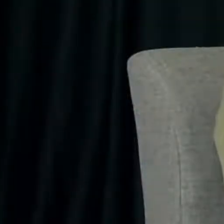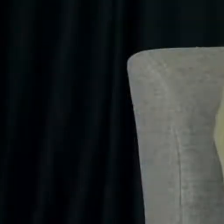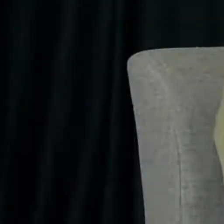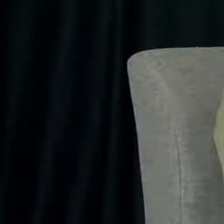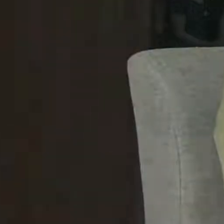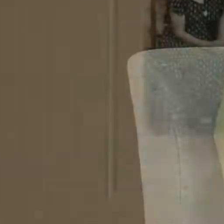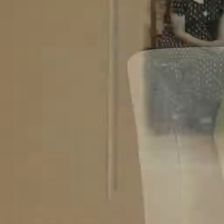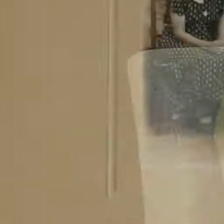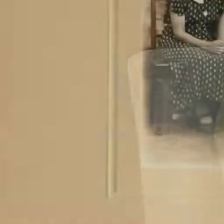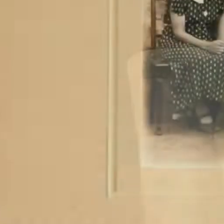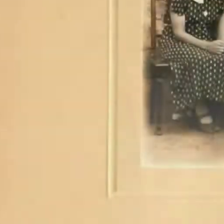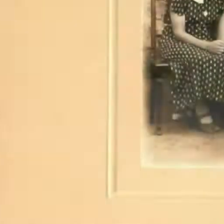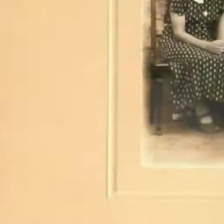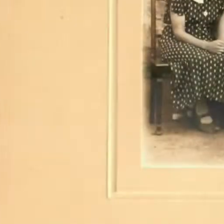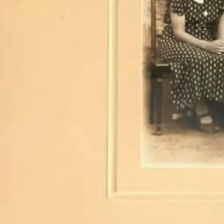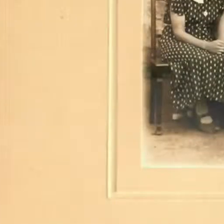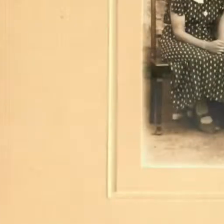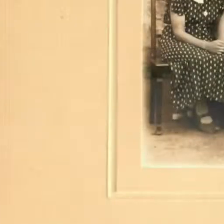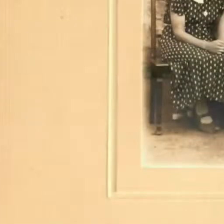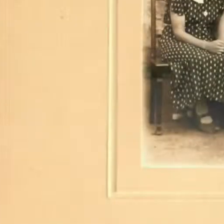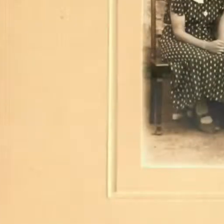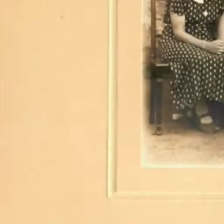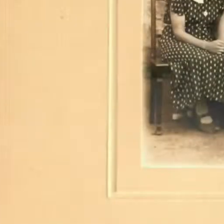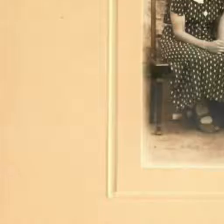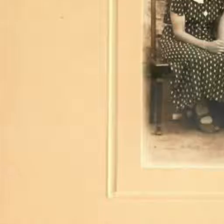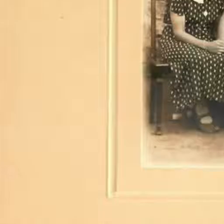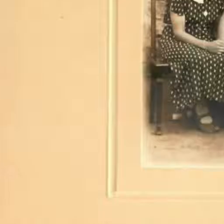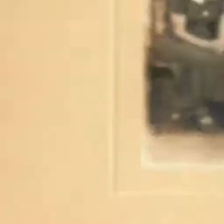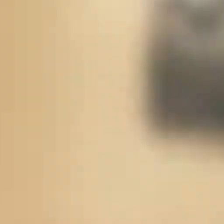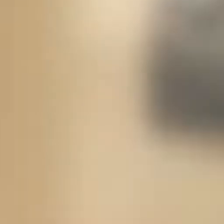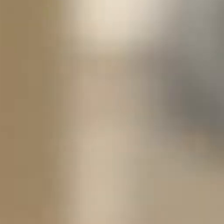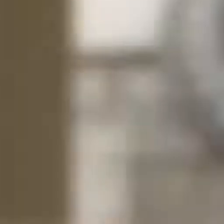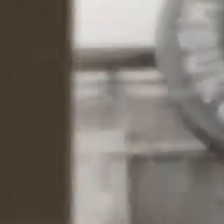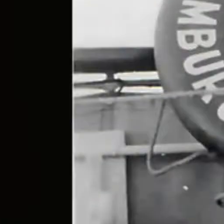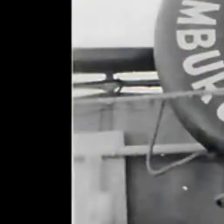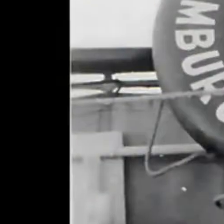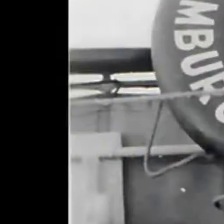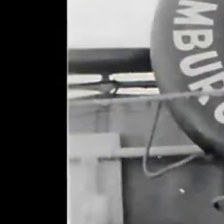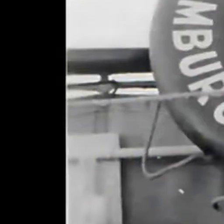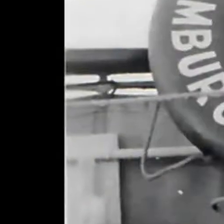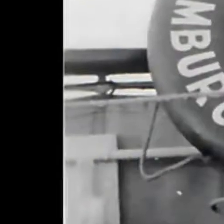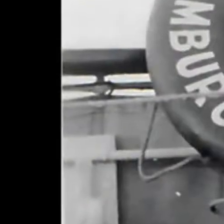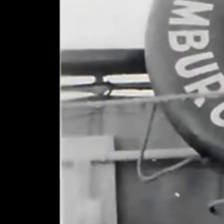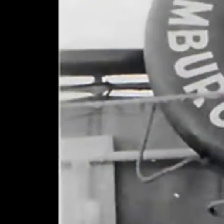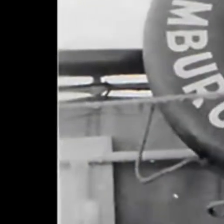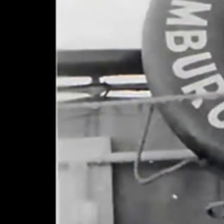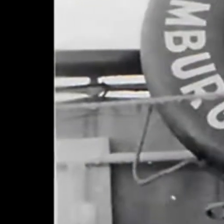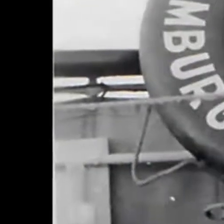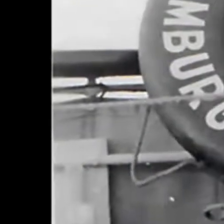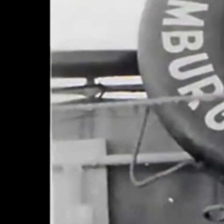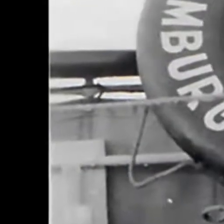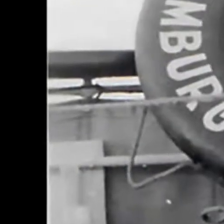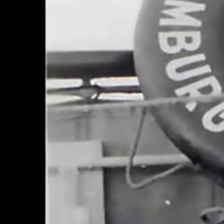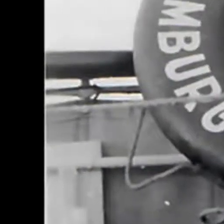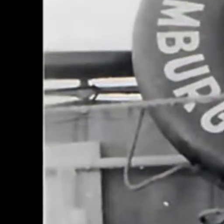when those who know the family history are gone, then so is the history, unless you put it down